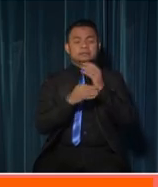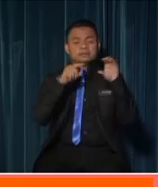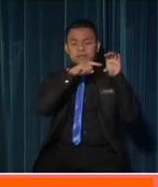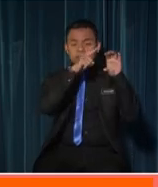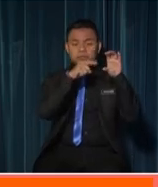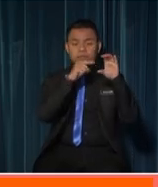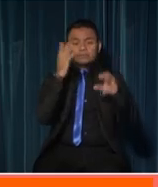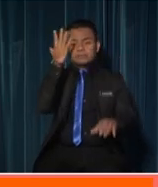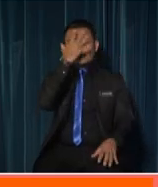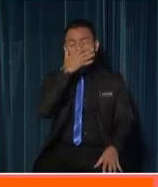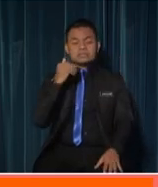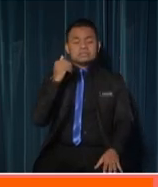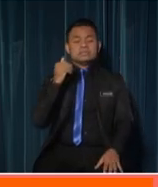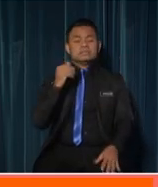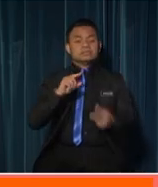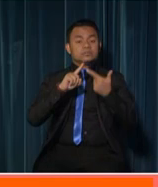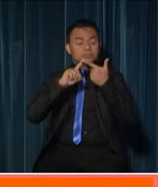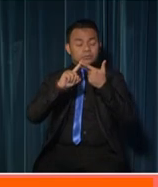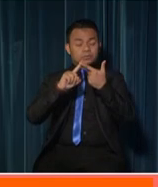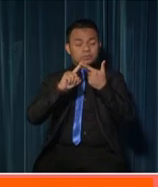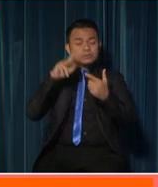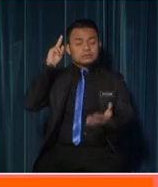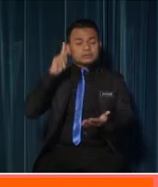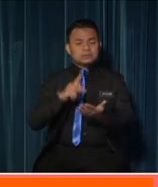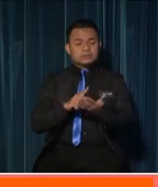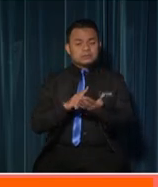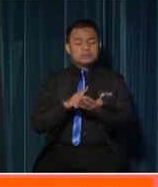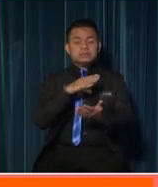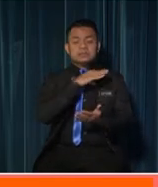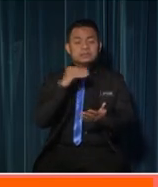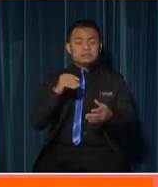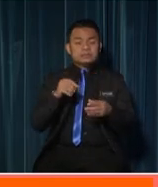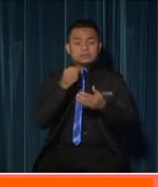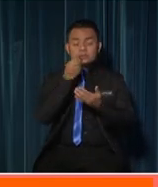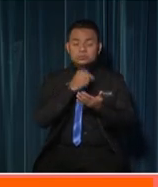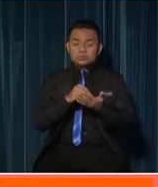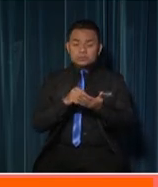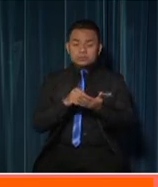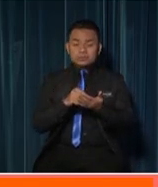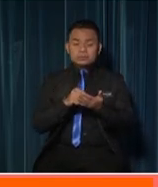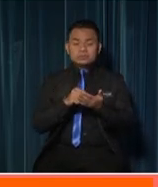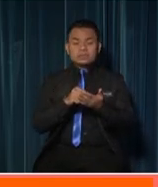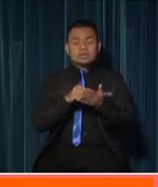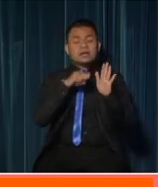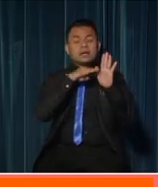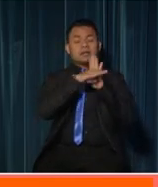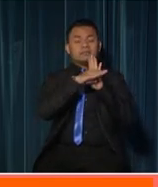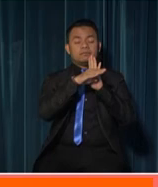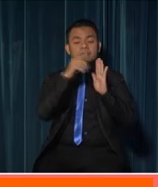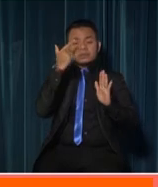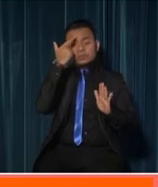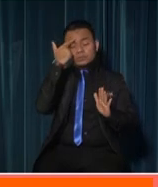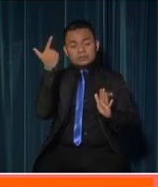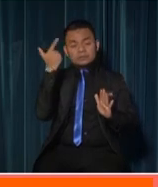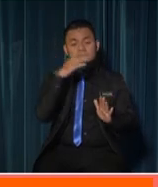Second, identify and state half, quarter, and three